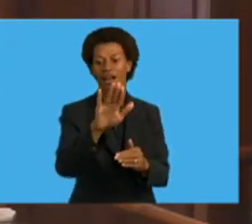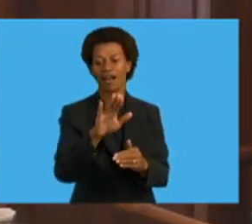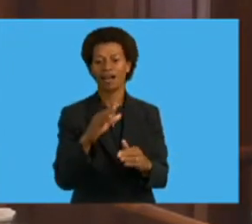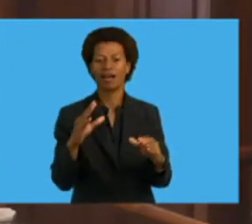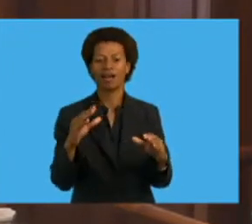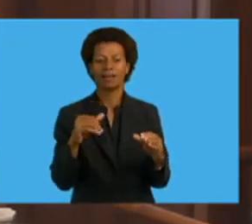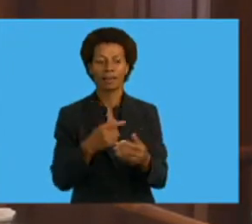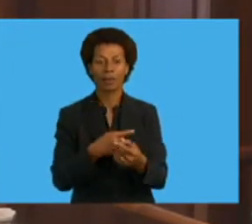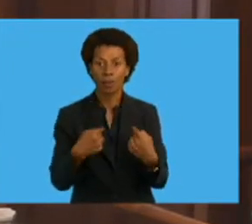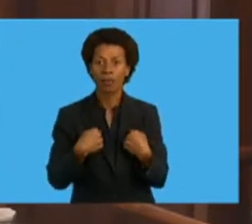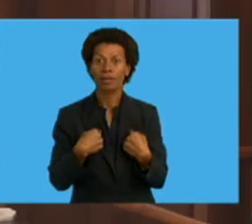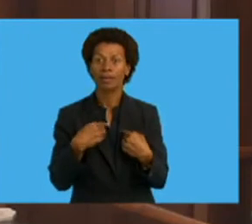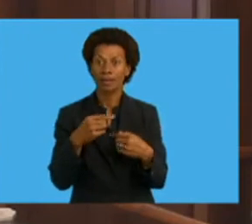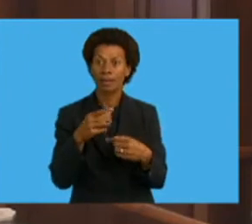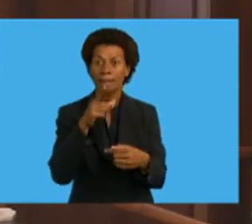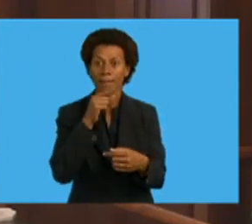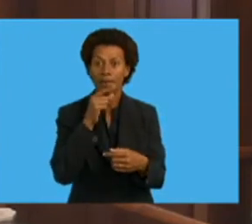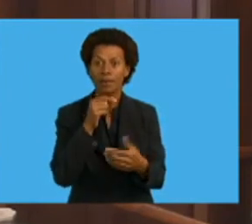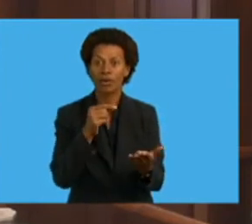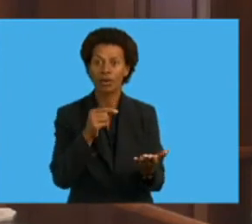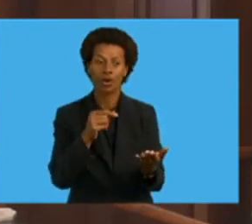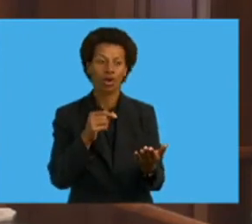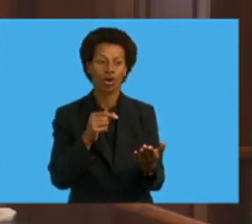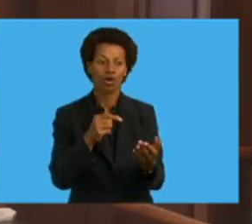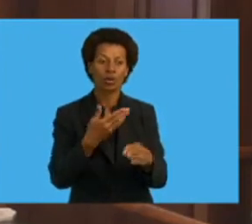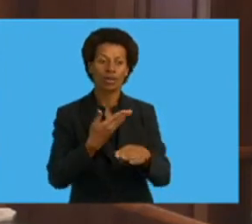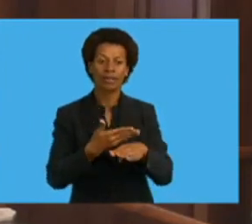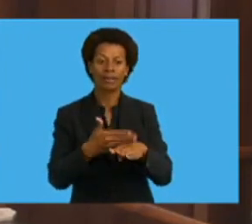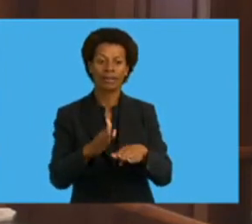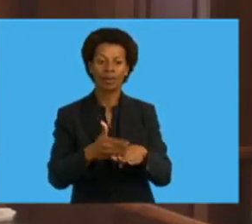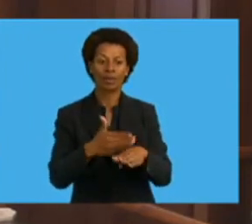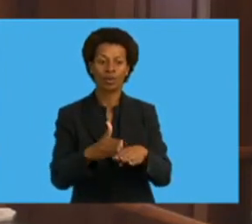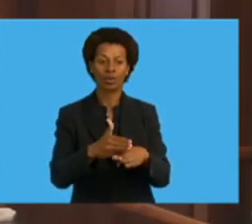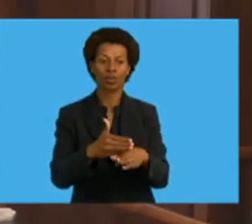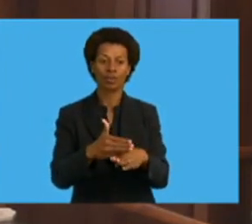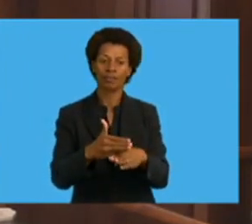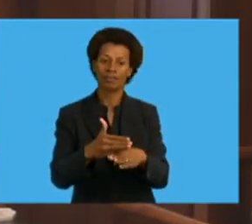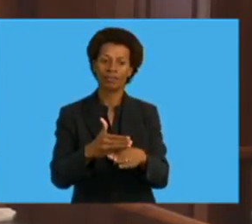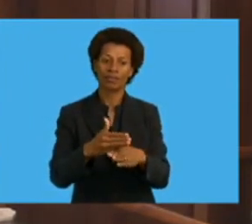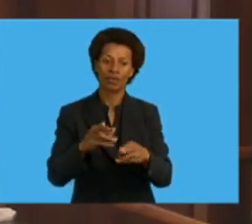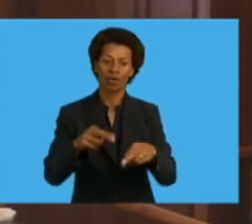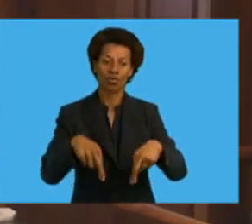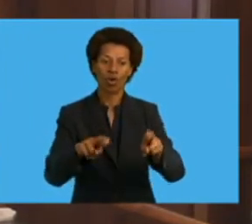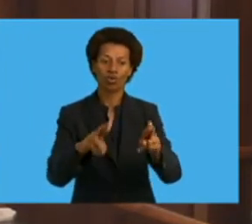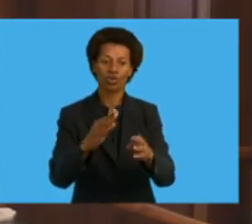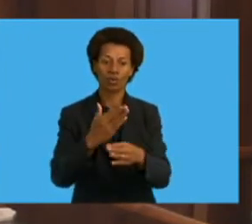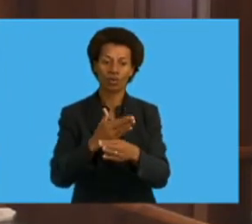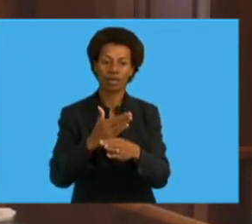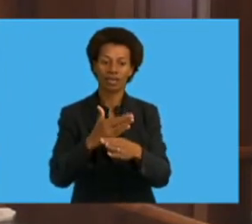We are borrowing to invest in new infrastructure or improve the infrastructure we already have.